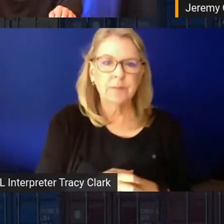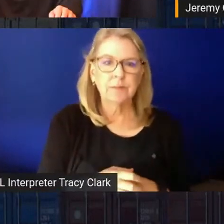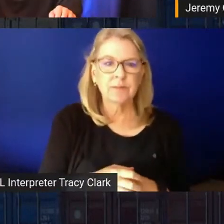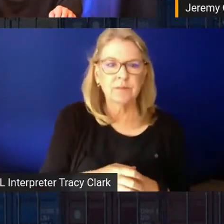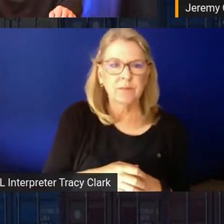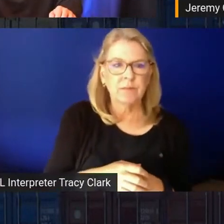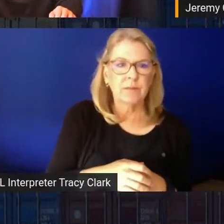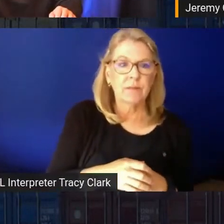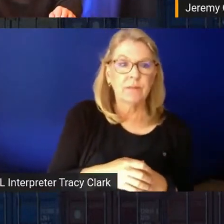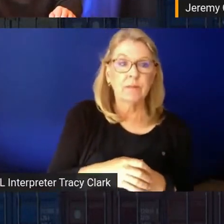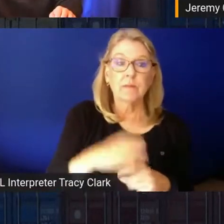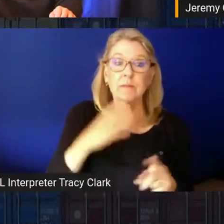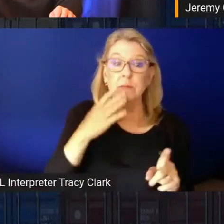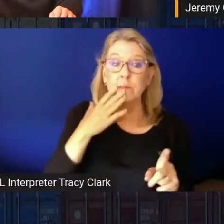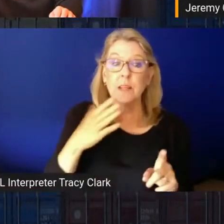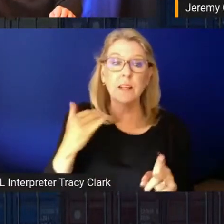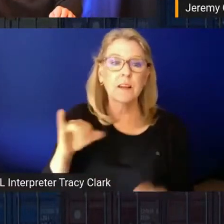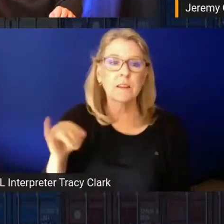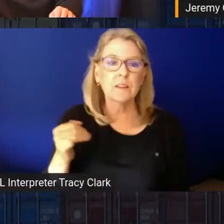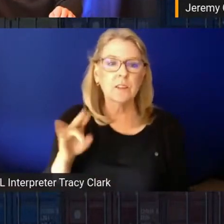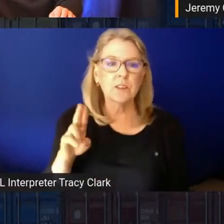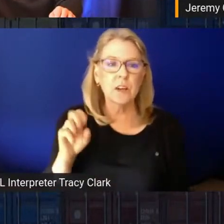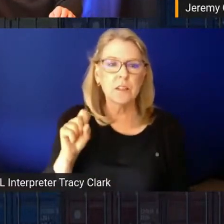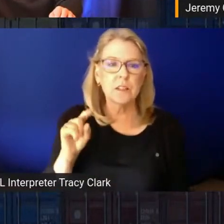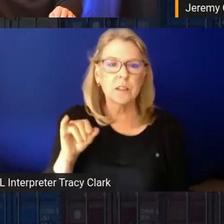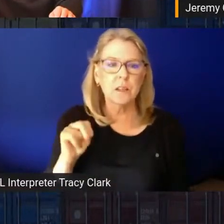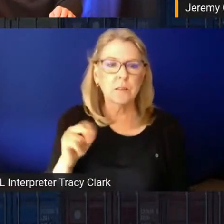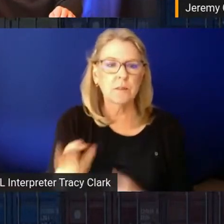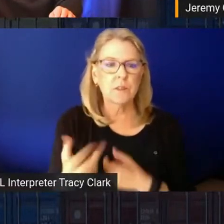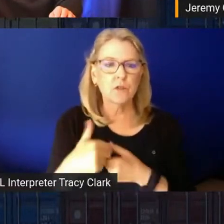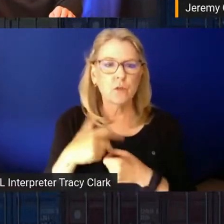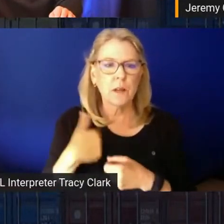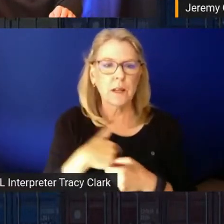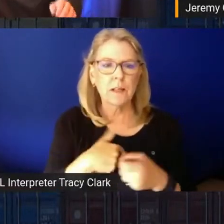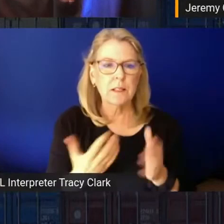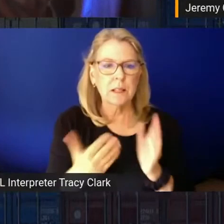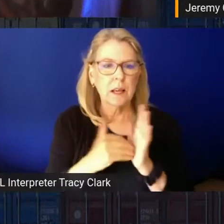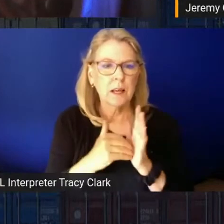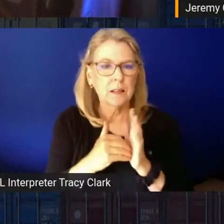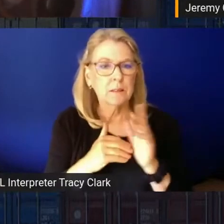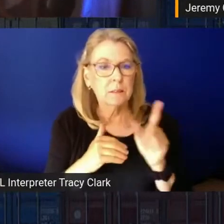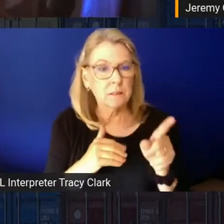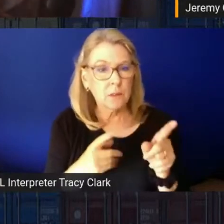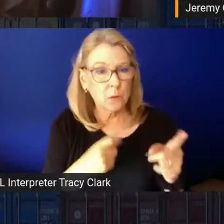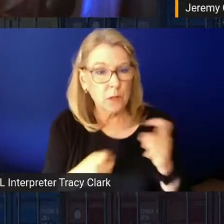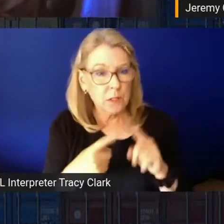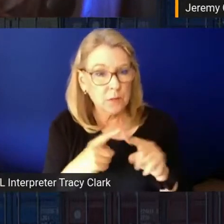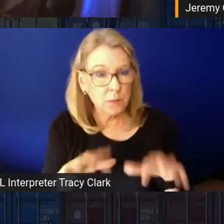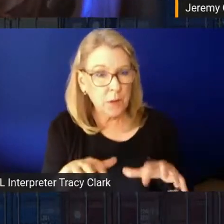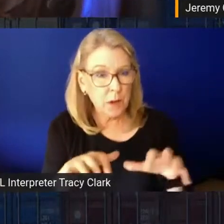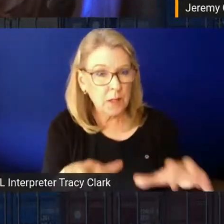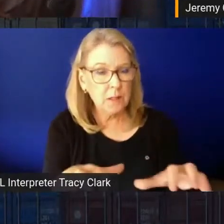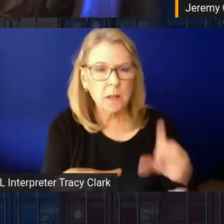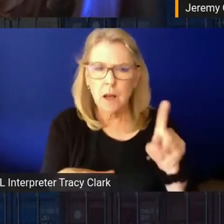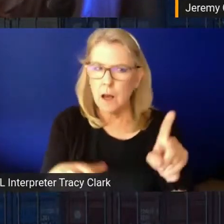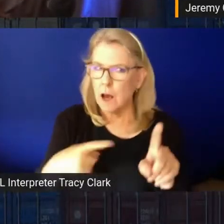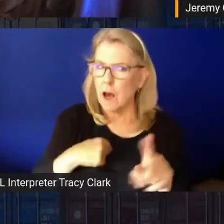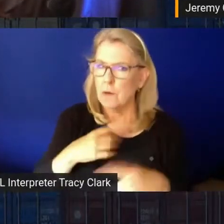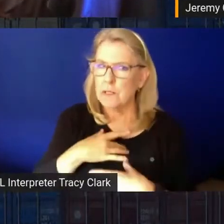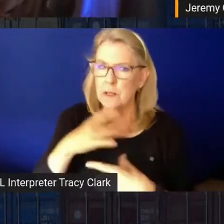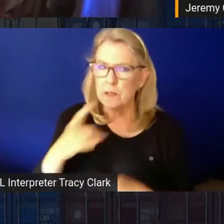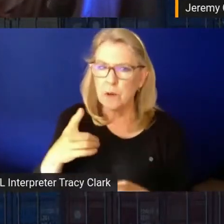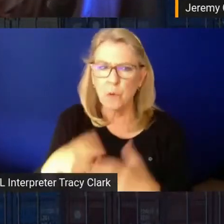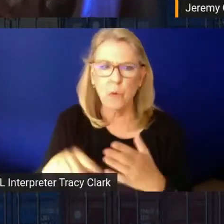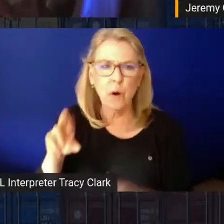here. And Justin, are there questions from the audience that we could answer while we're here? I was really interested in what Rob was just